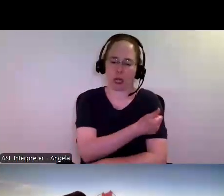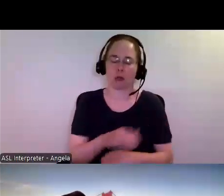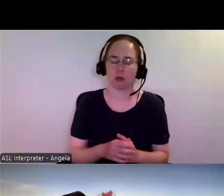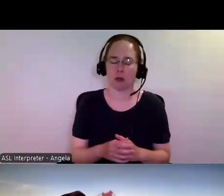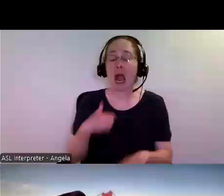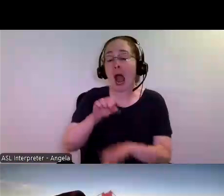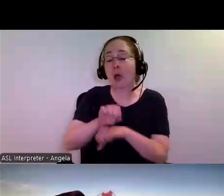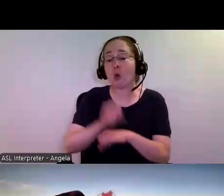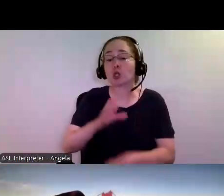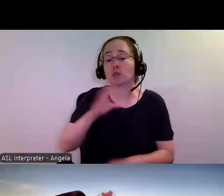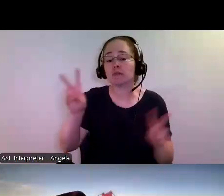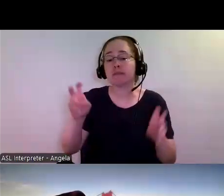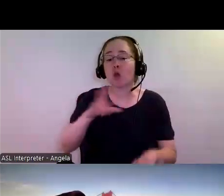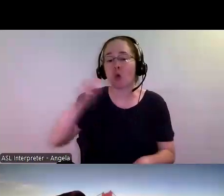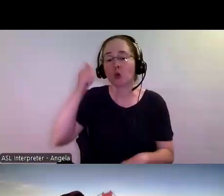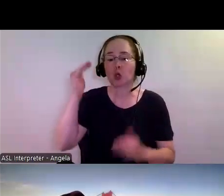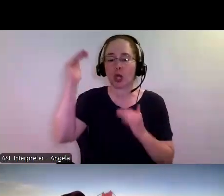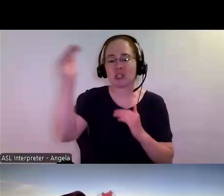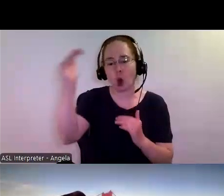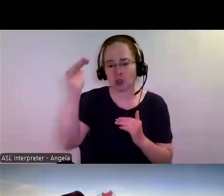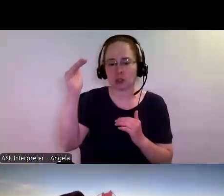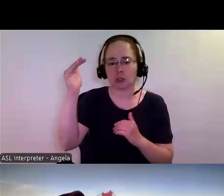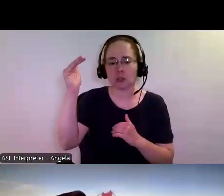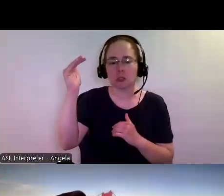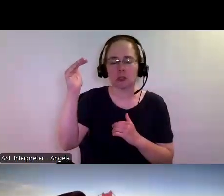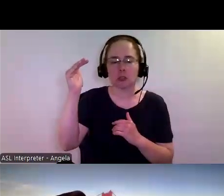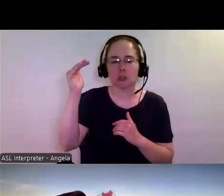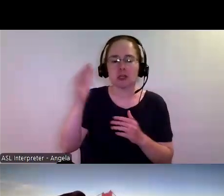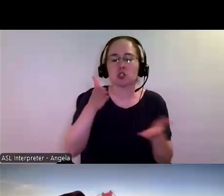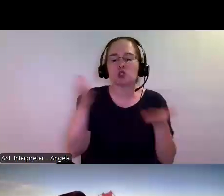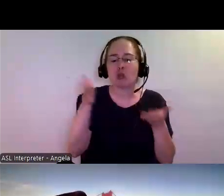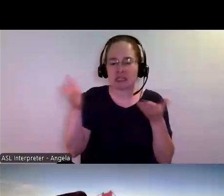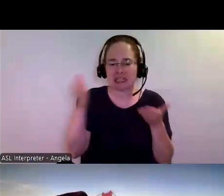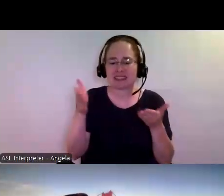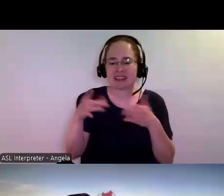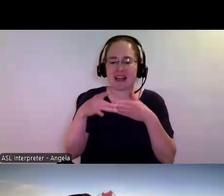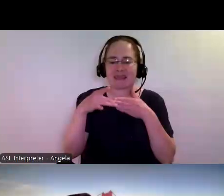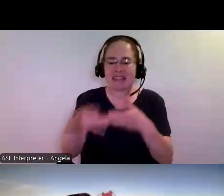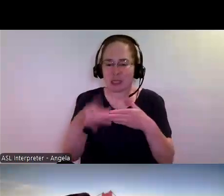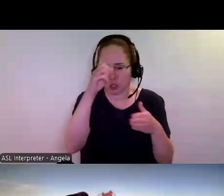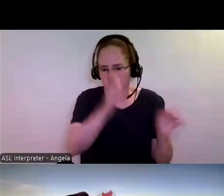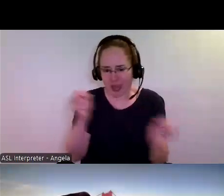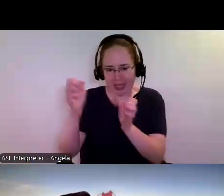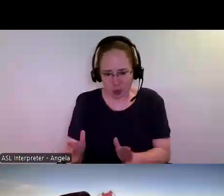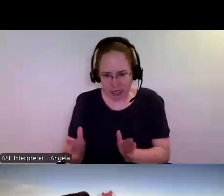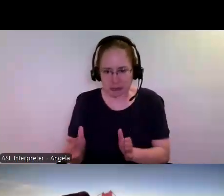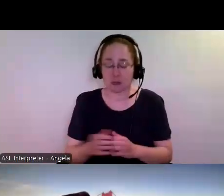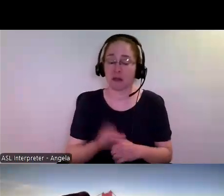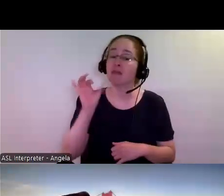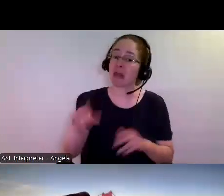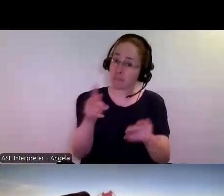work in the older adult, as the older adult services lead strategist. And in that